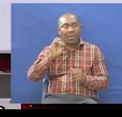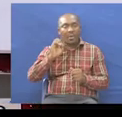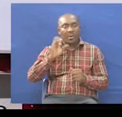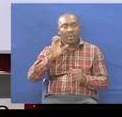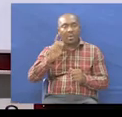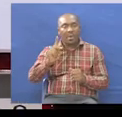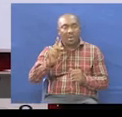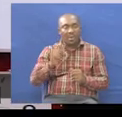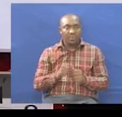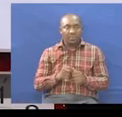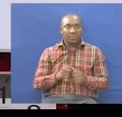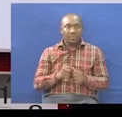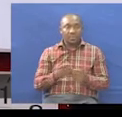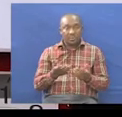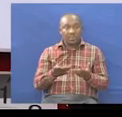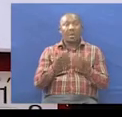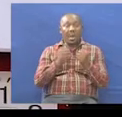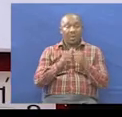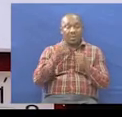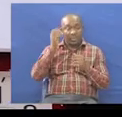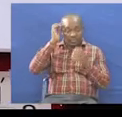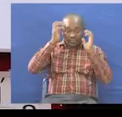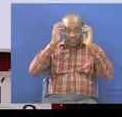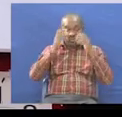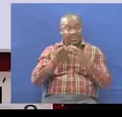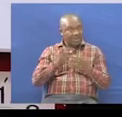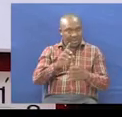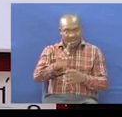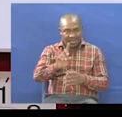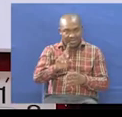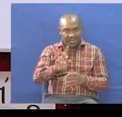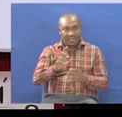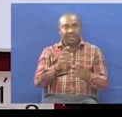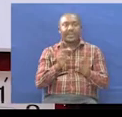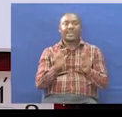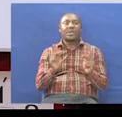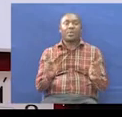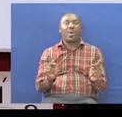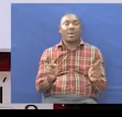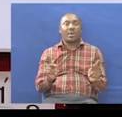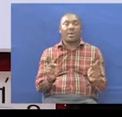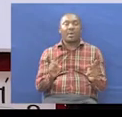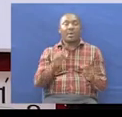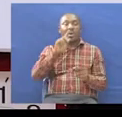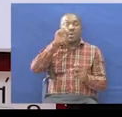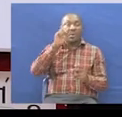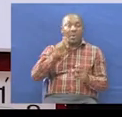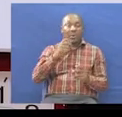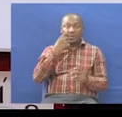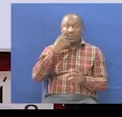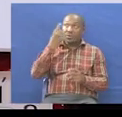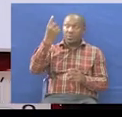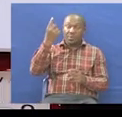I know that you may be confused by seeing all the arrows at the one number, but don't be confused. It is normal. What you